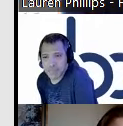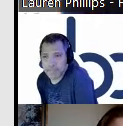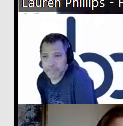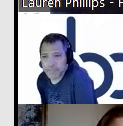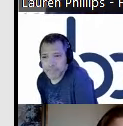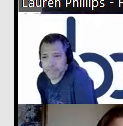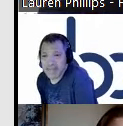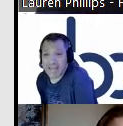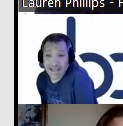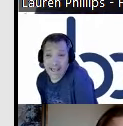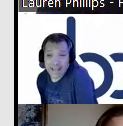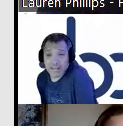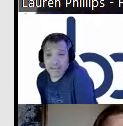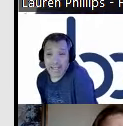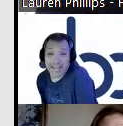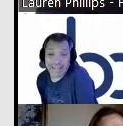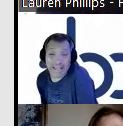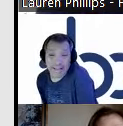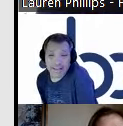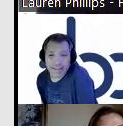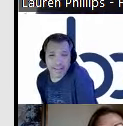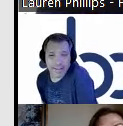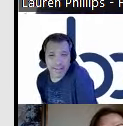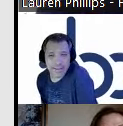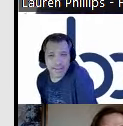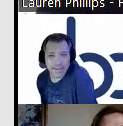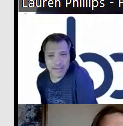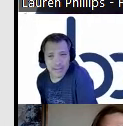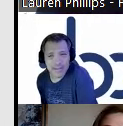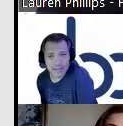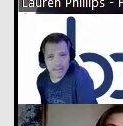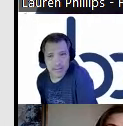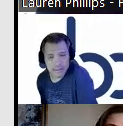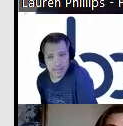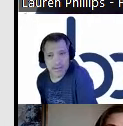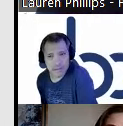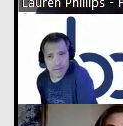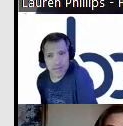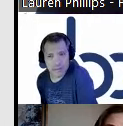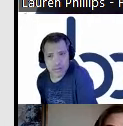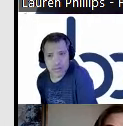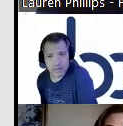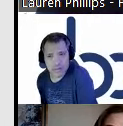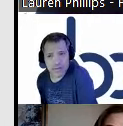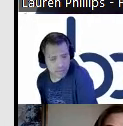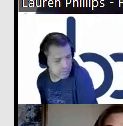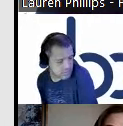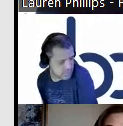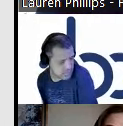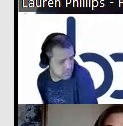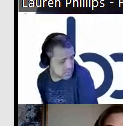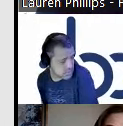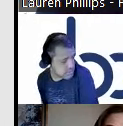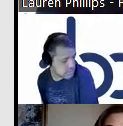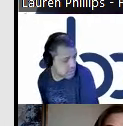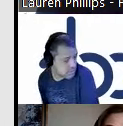Yeah, I would say, as the provider, it takes 2 weeks for Medicaid to reimburse me. It takes about 4